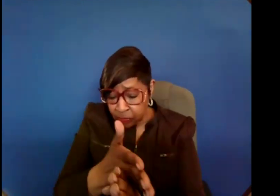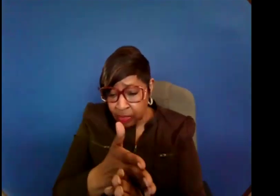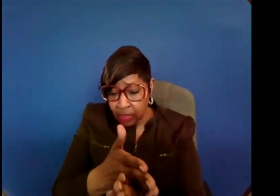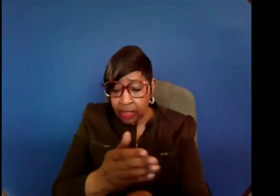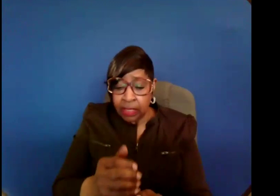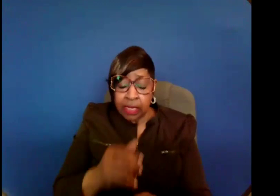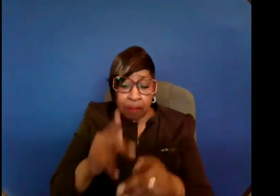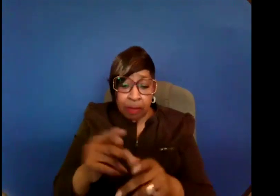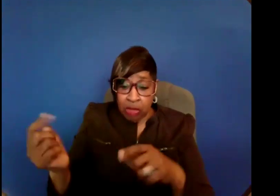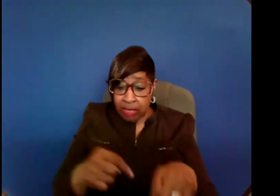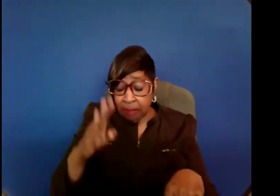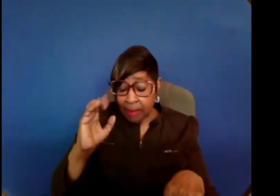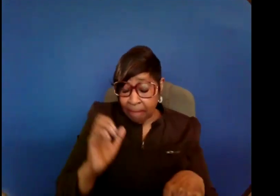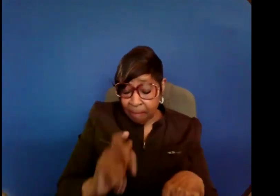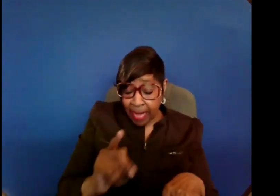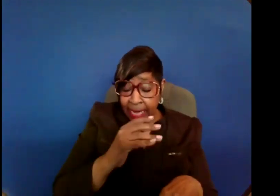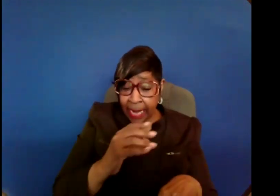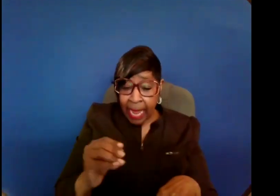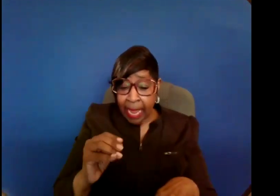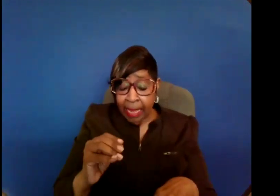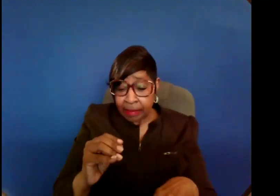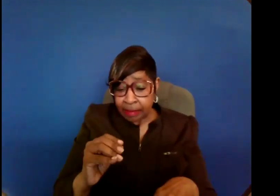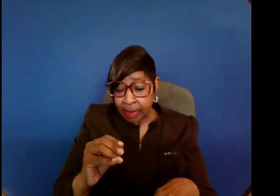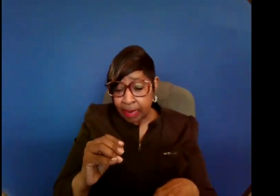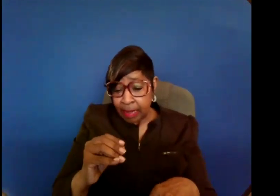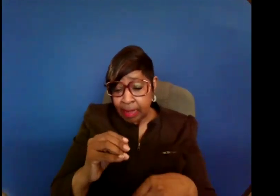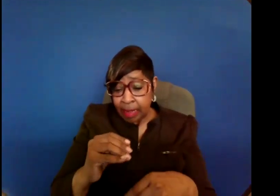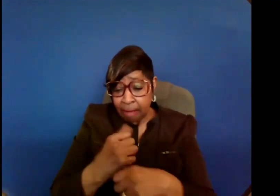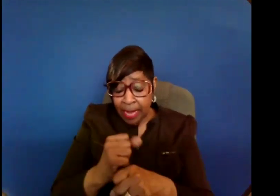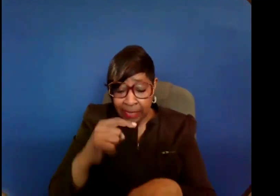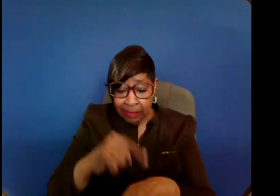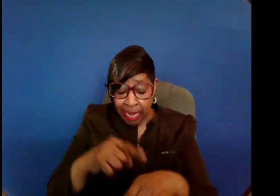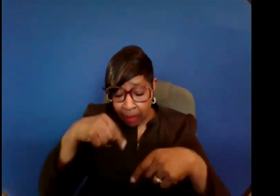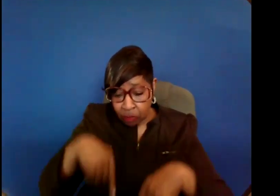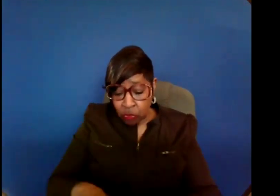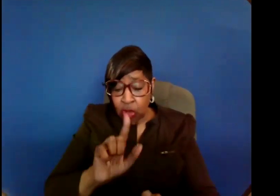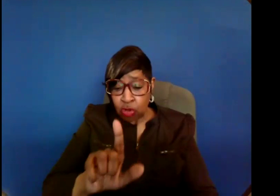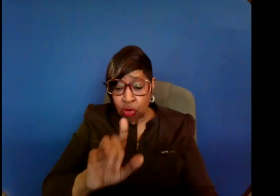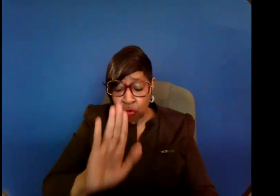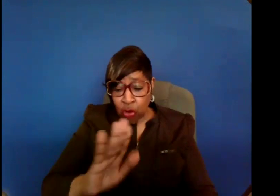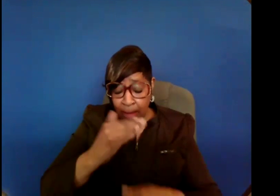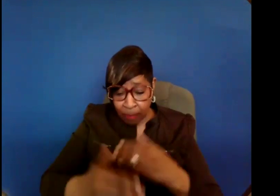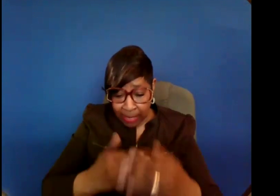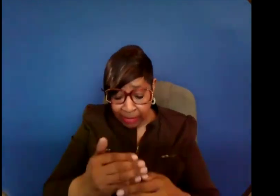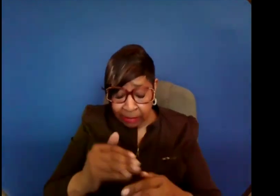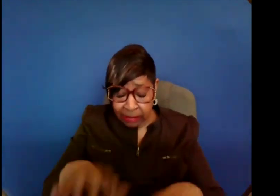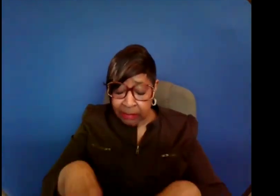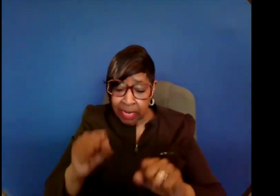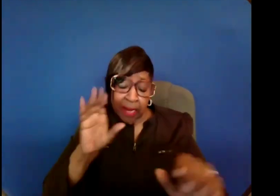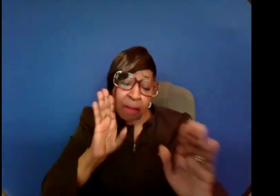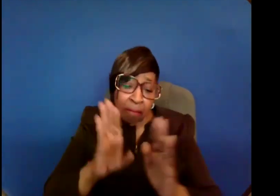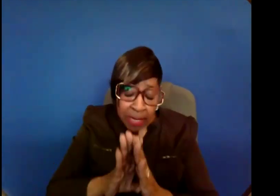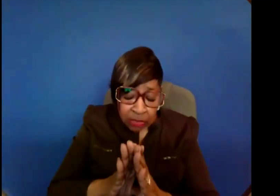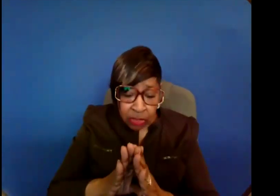people coming back, and just making time throughout your process to take a picture, take a short